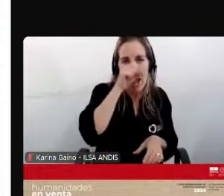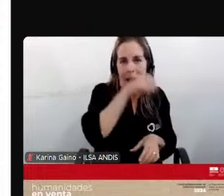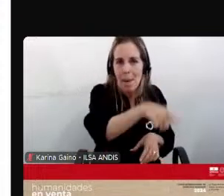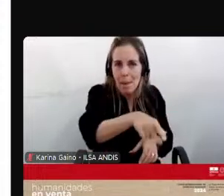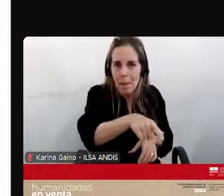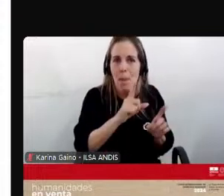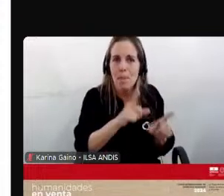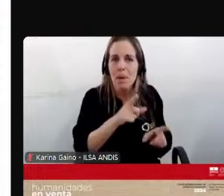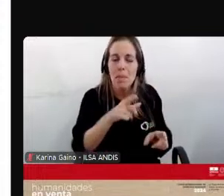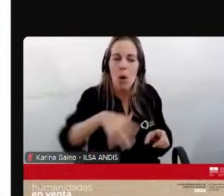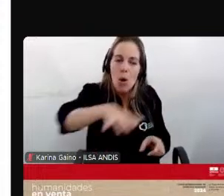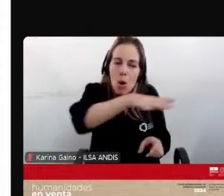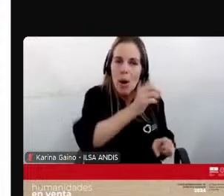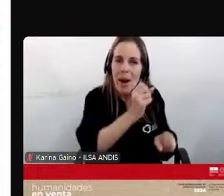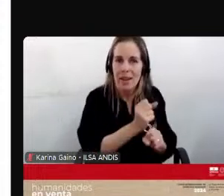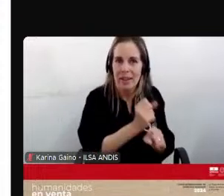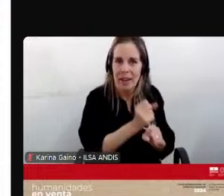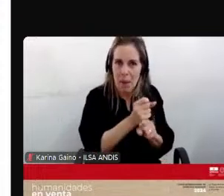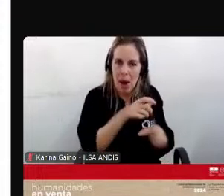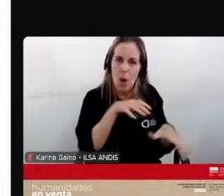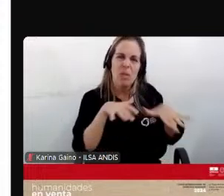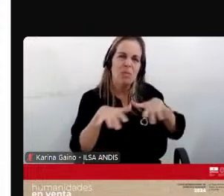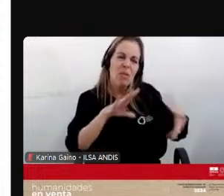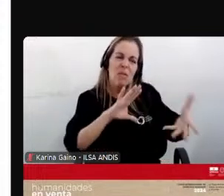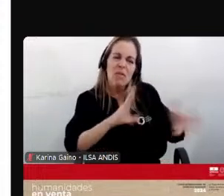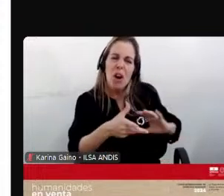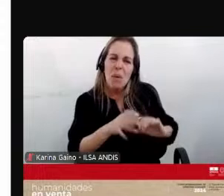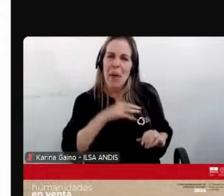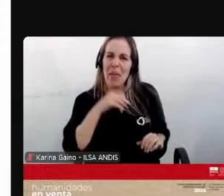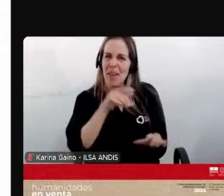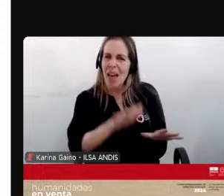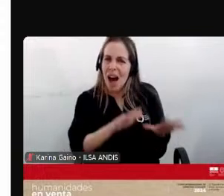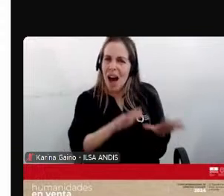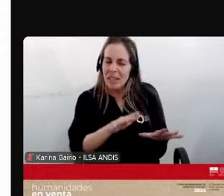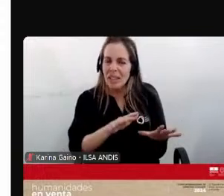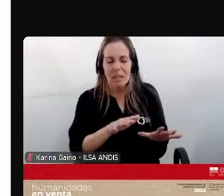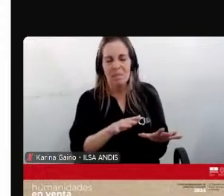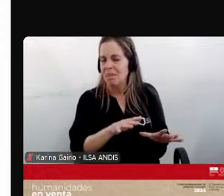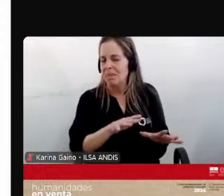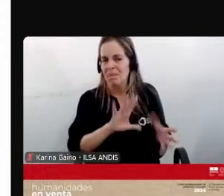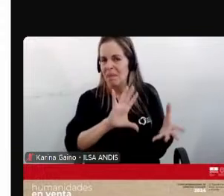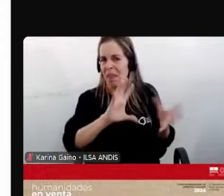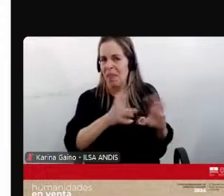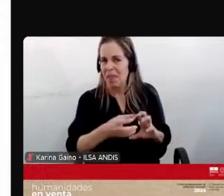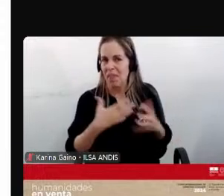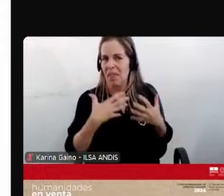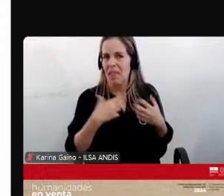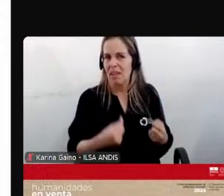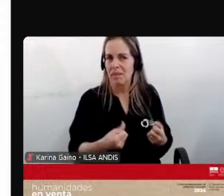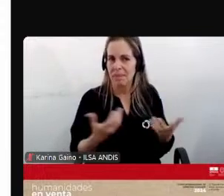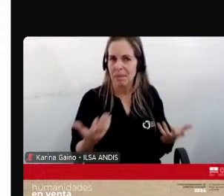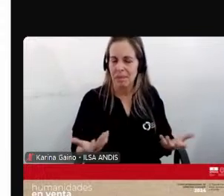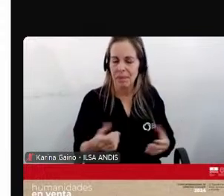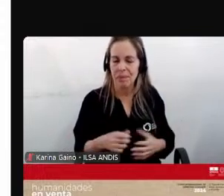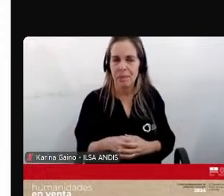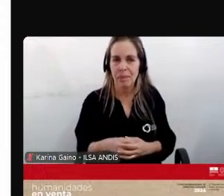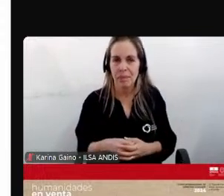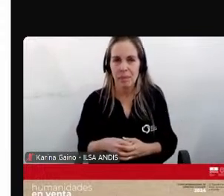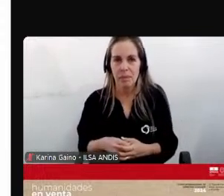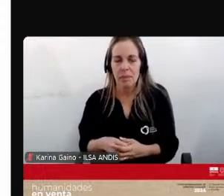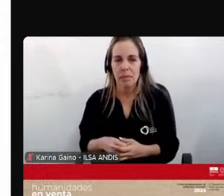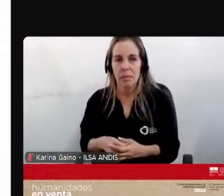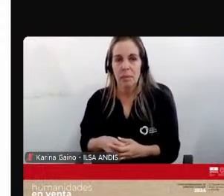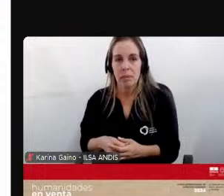living conditions are even worse than their conditions at home. So when we do research, many cases we ask what the decent living